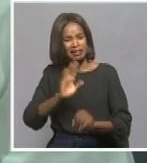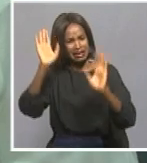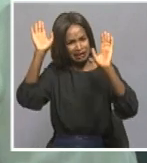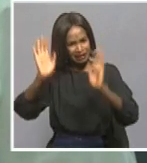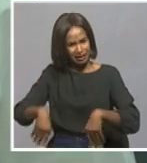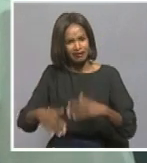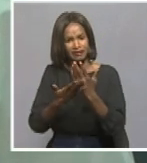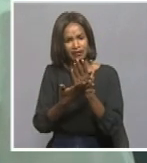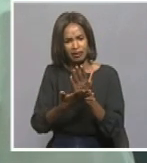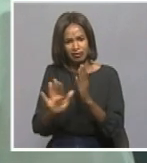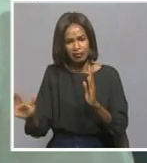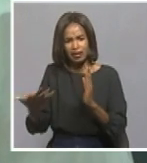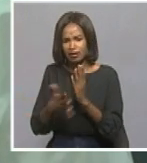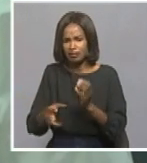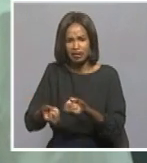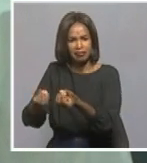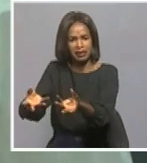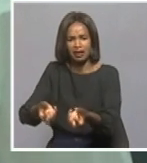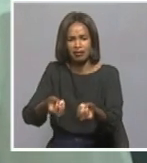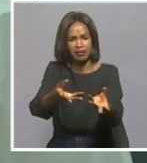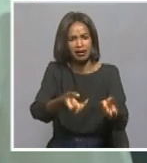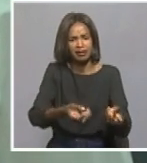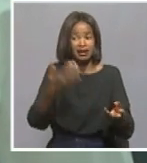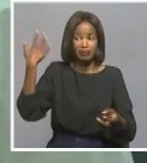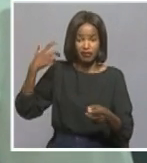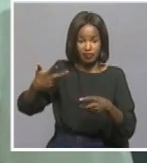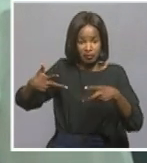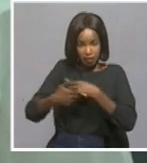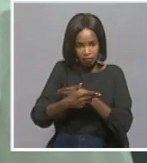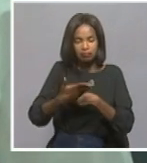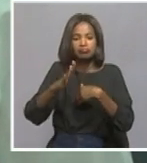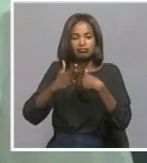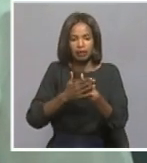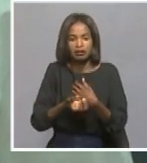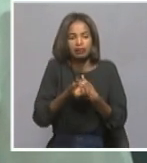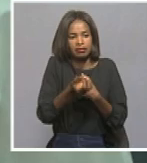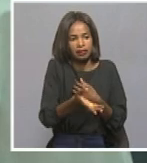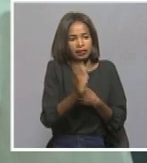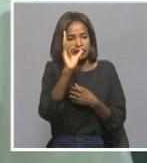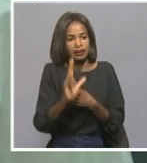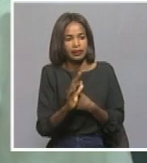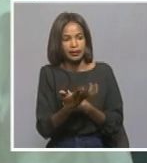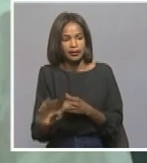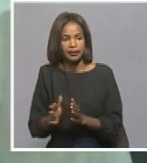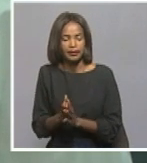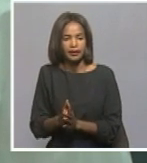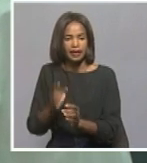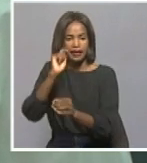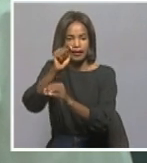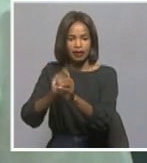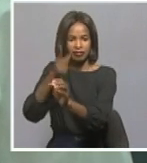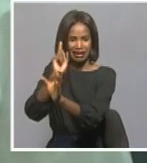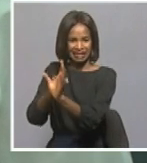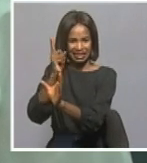emergency and that water must be reconnected. Meetings have been held with Sabine